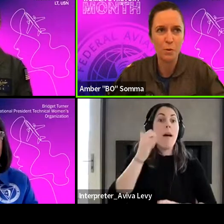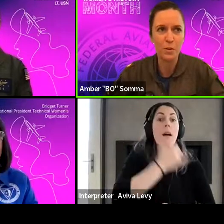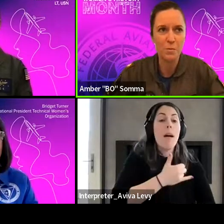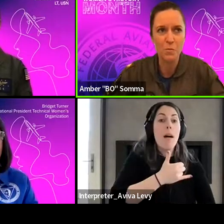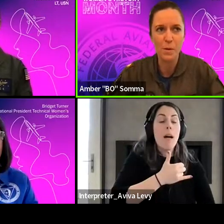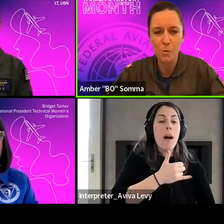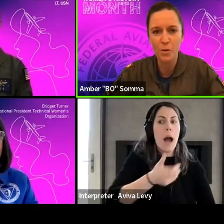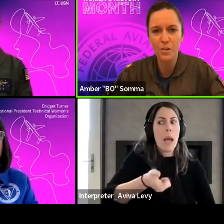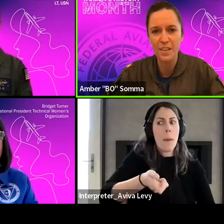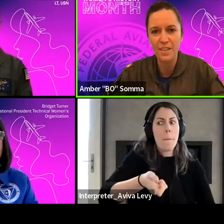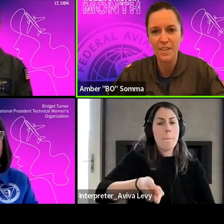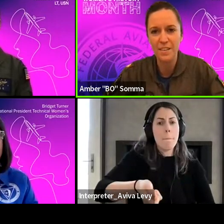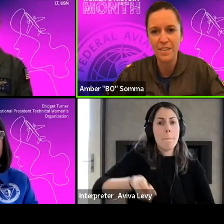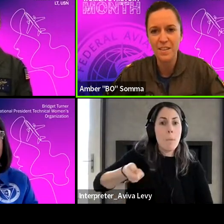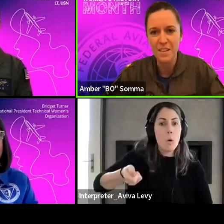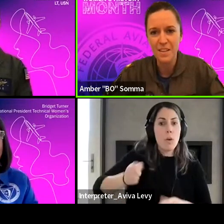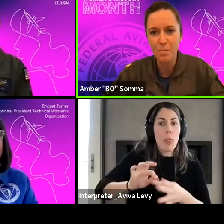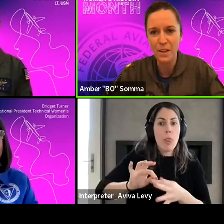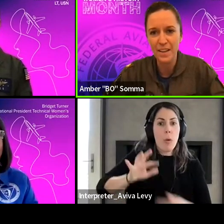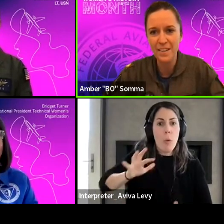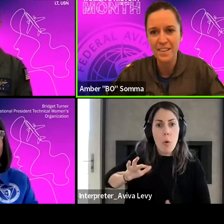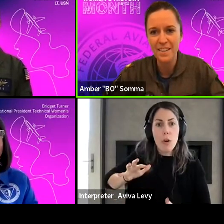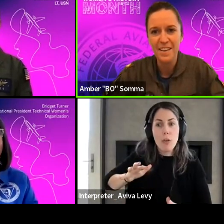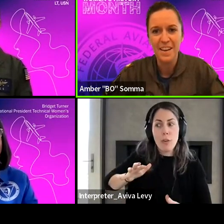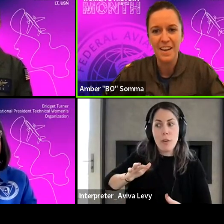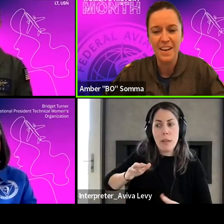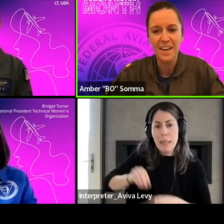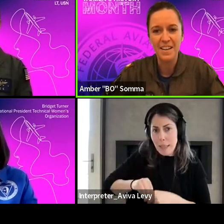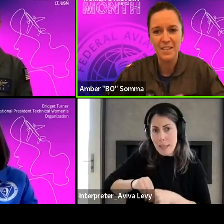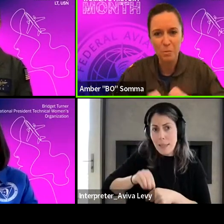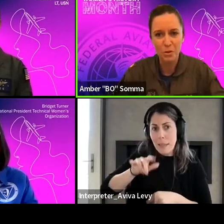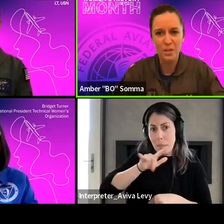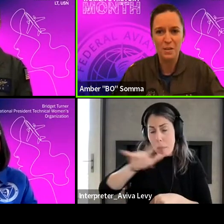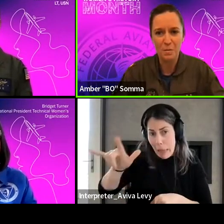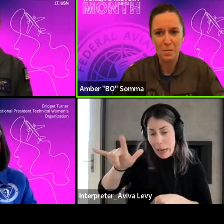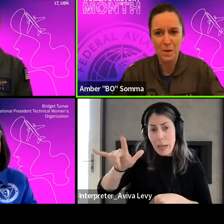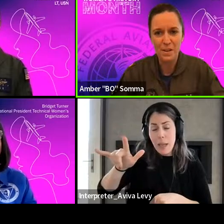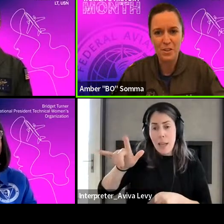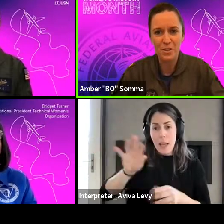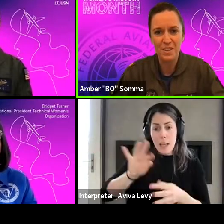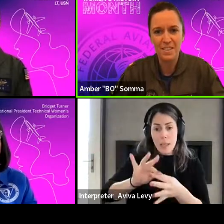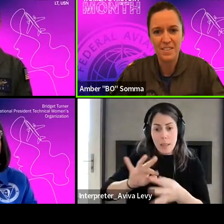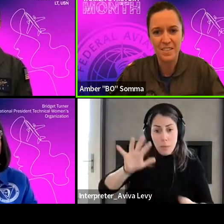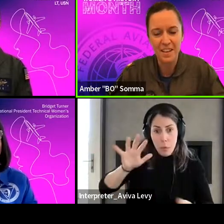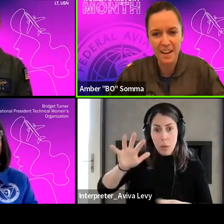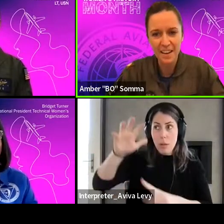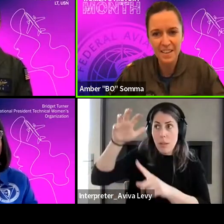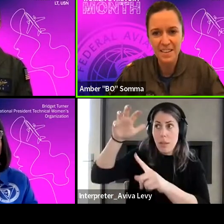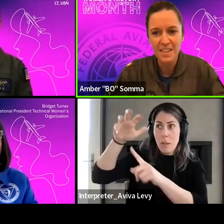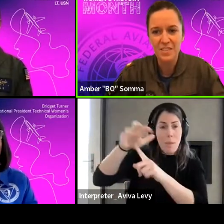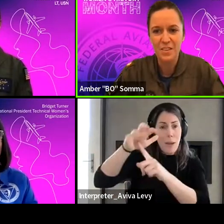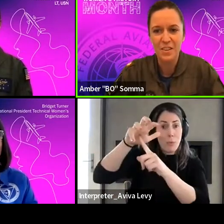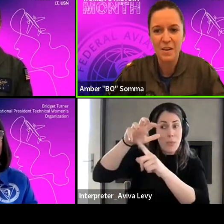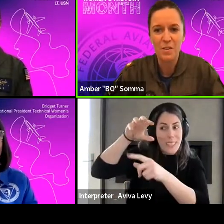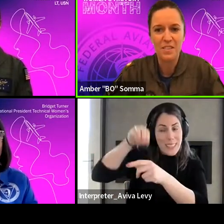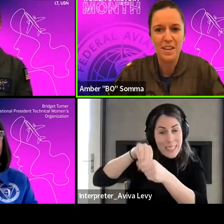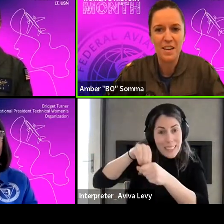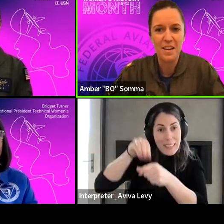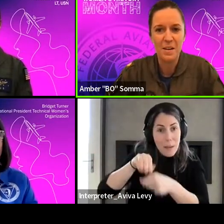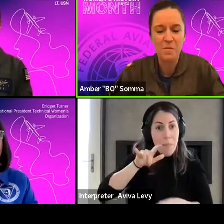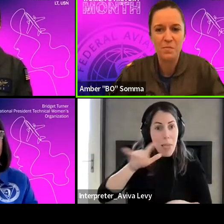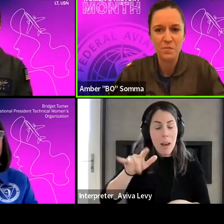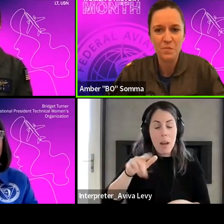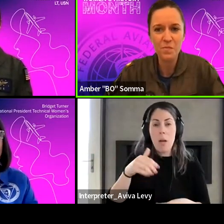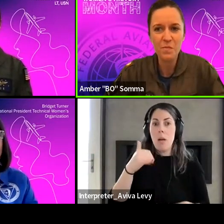sort of pull the ripcord in the plane and deploy the parachute inside. So that was